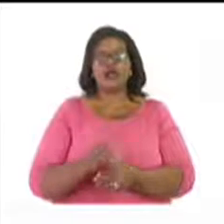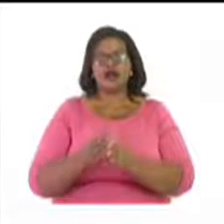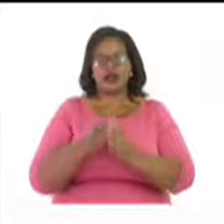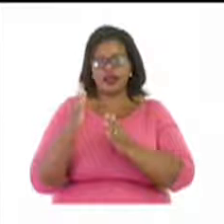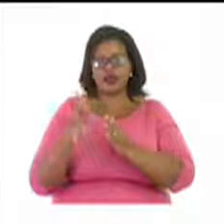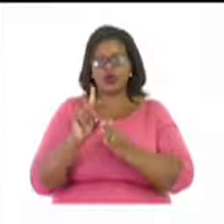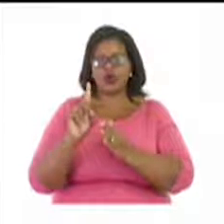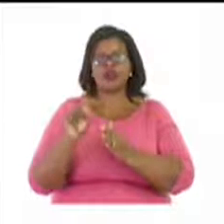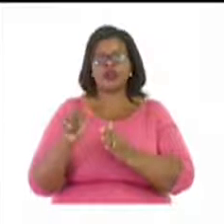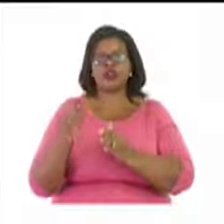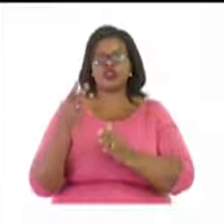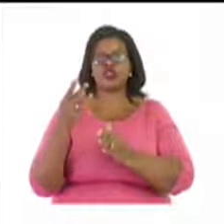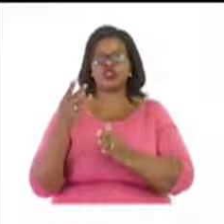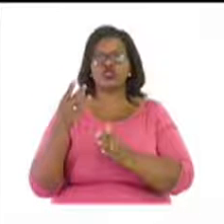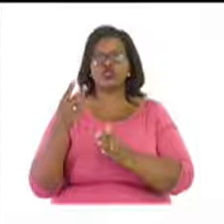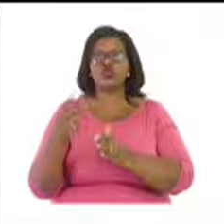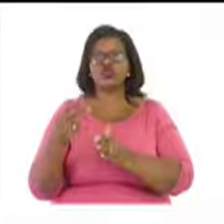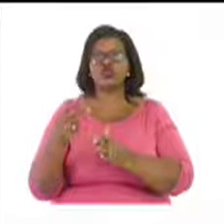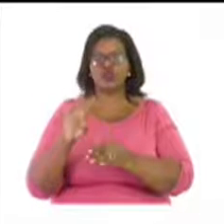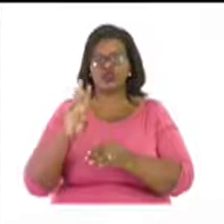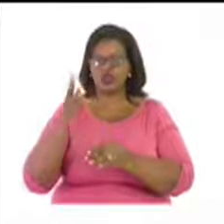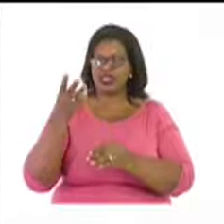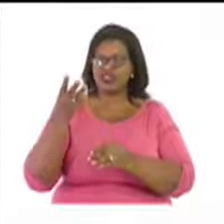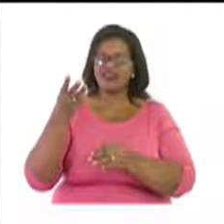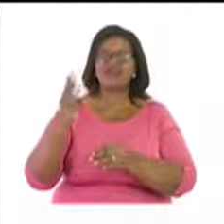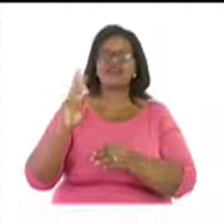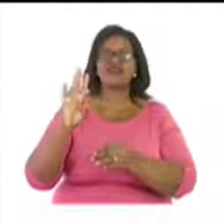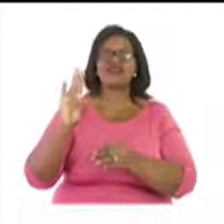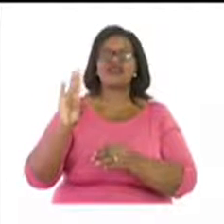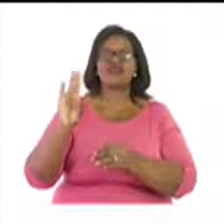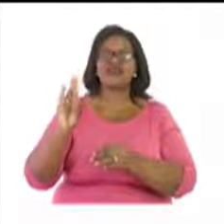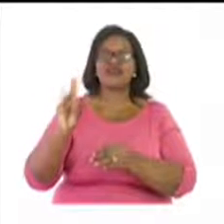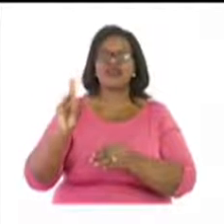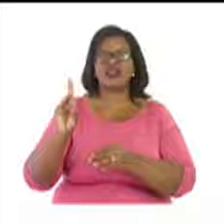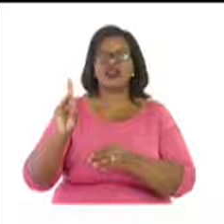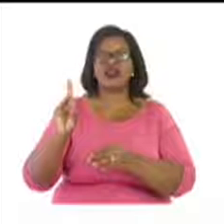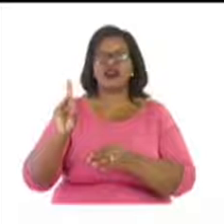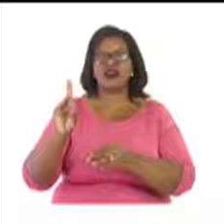1.2, 67 plus